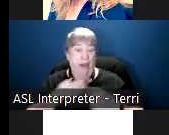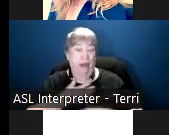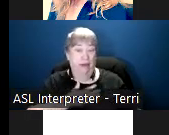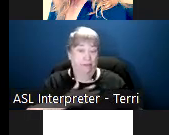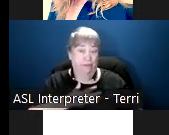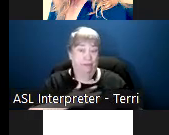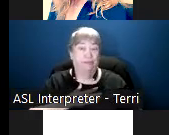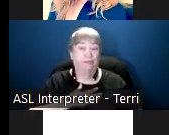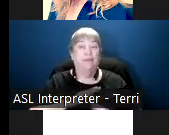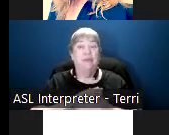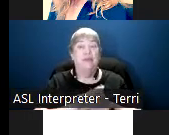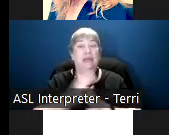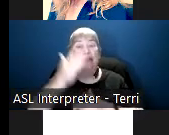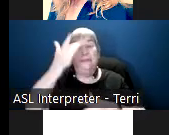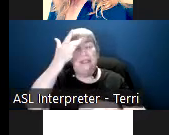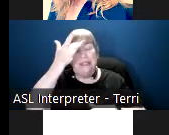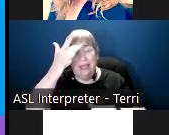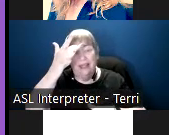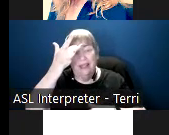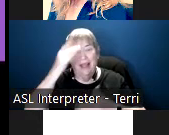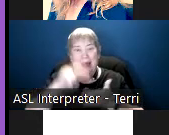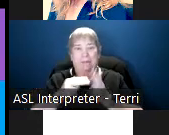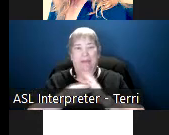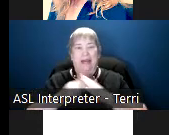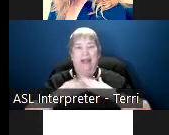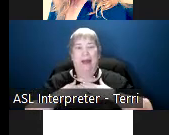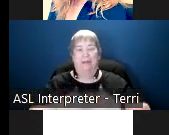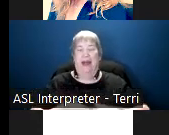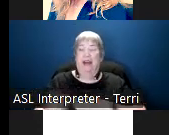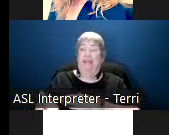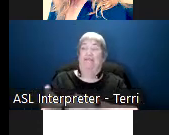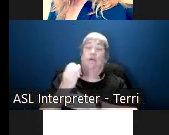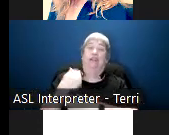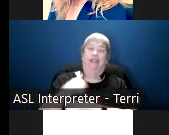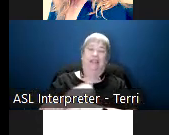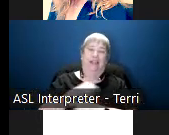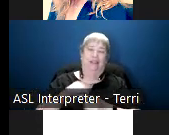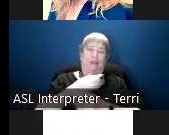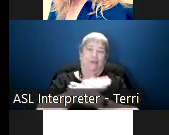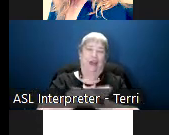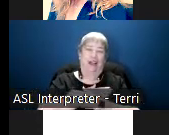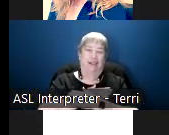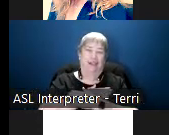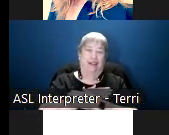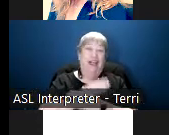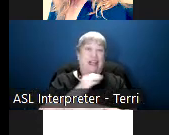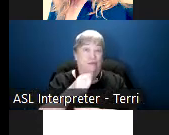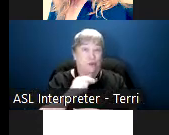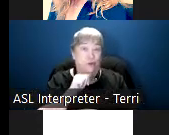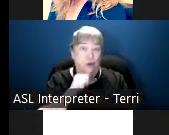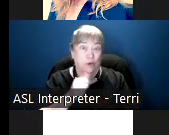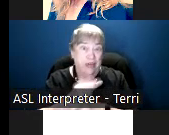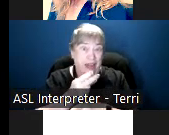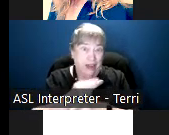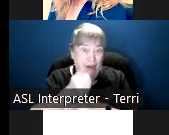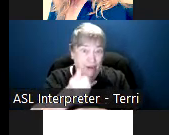Getting sick or my body forcing me to rest. I've heard that from lots of caregivers. If you don't rest when you need it, your body will force you